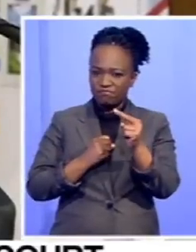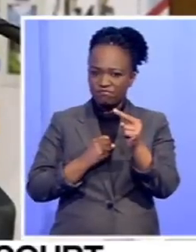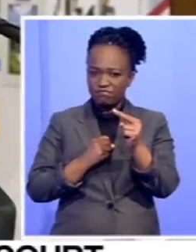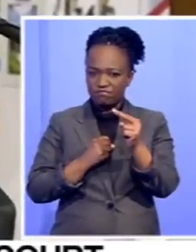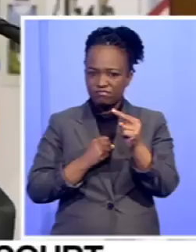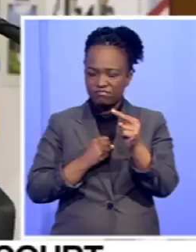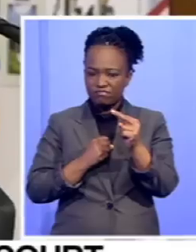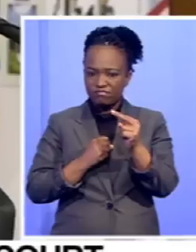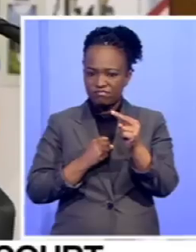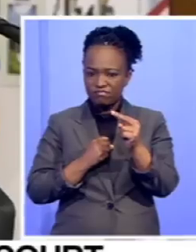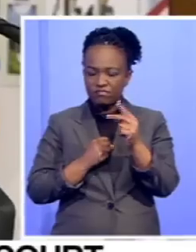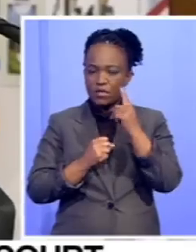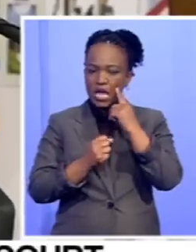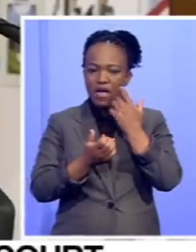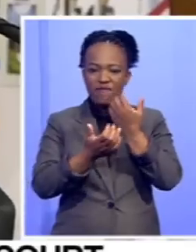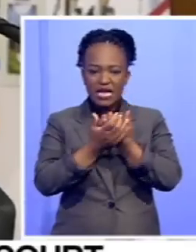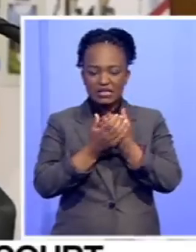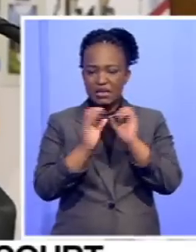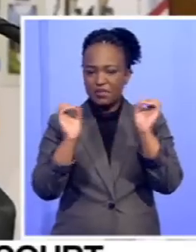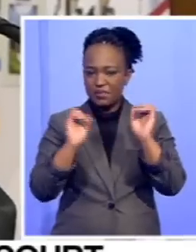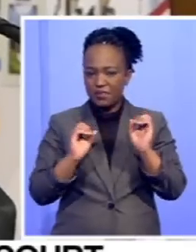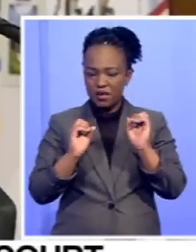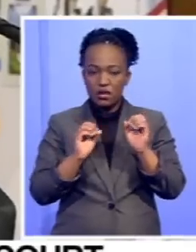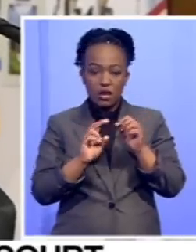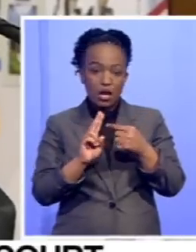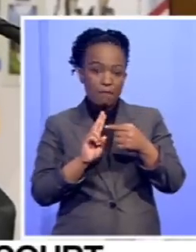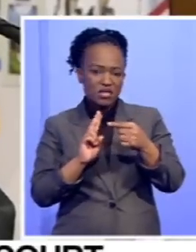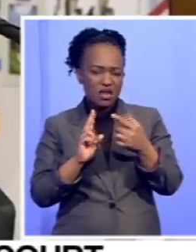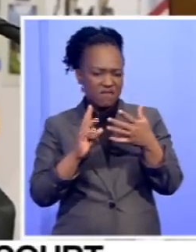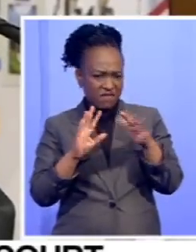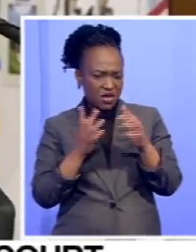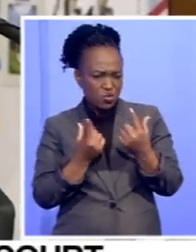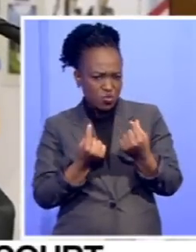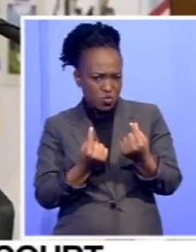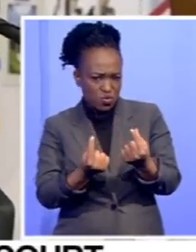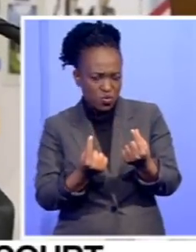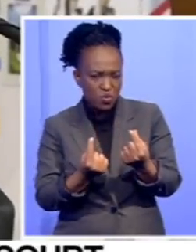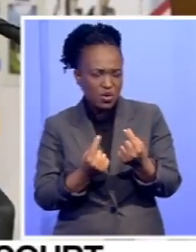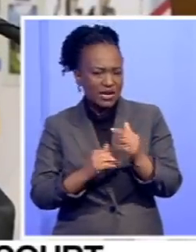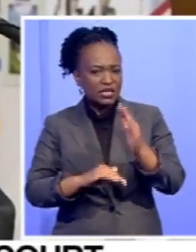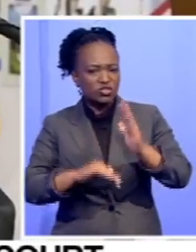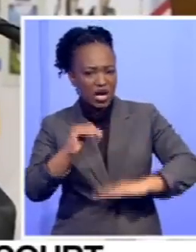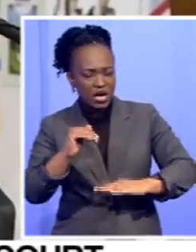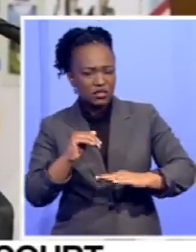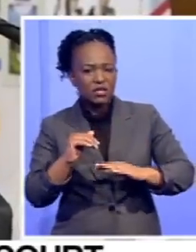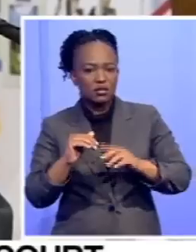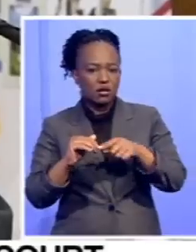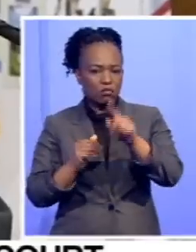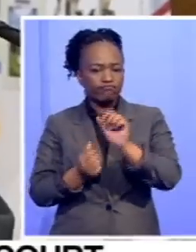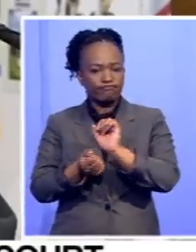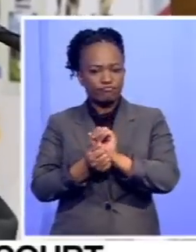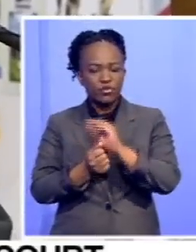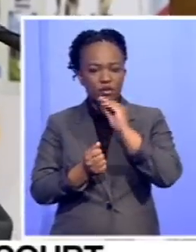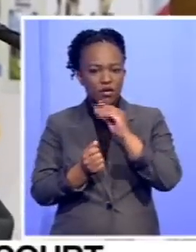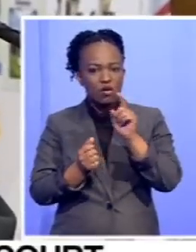there are no evidence that the accused committed the offence referred to in the charge or any offence of which he may be convicted on the charge, it may